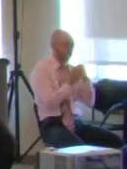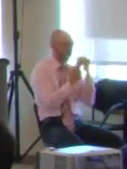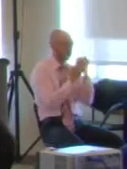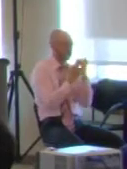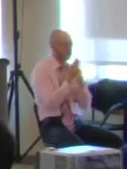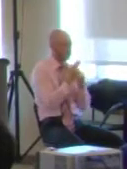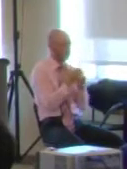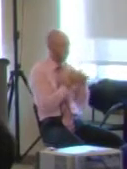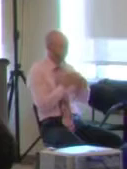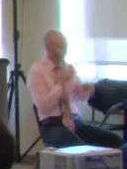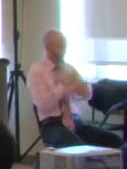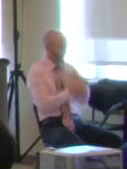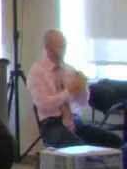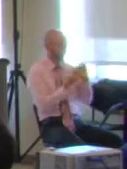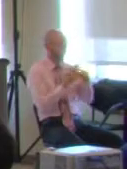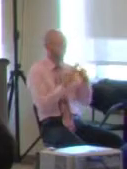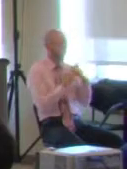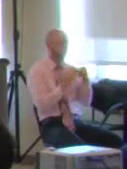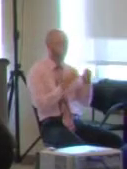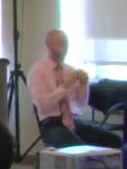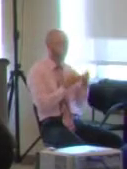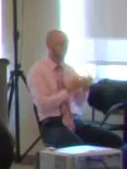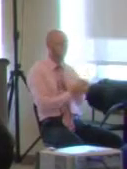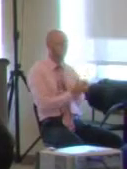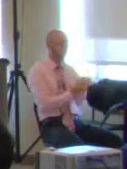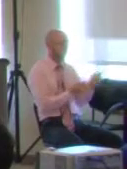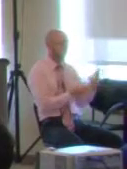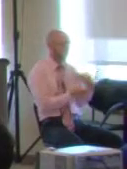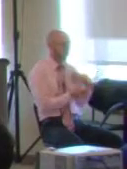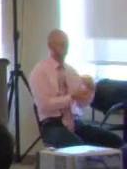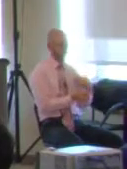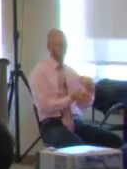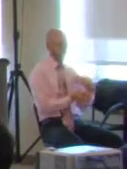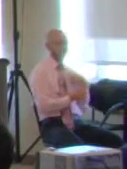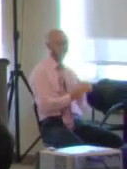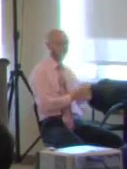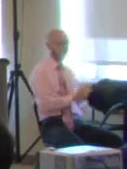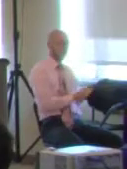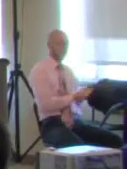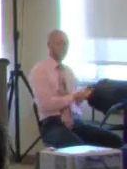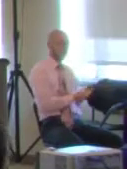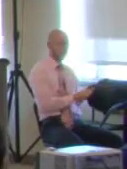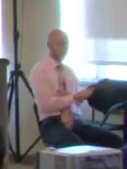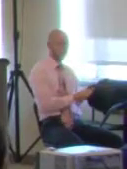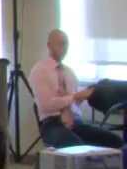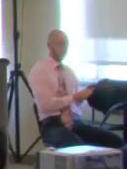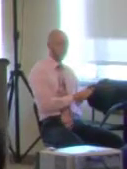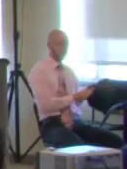For example, I do alternatives to hospitalization. I will have a family member fly out, a